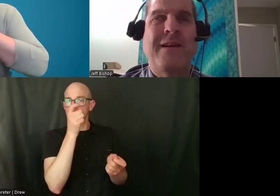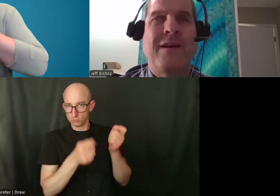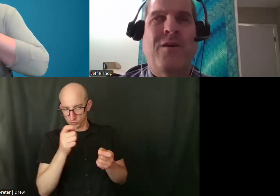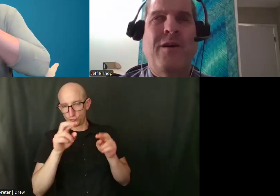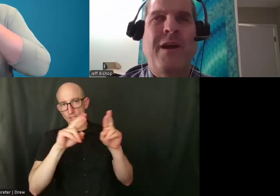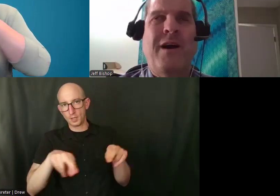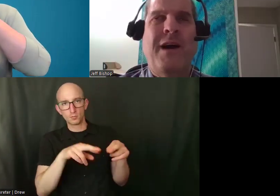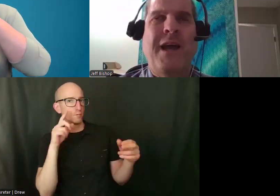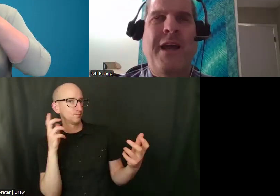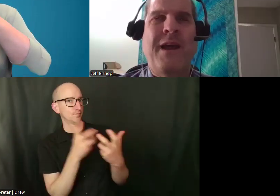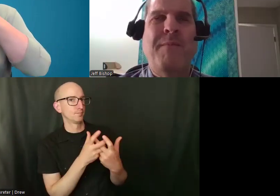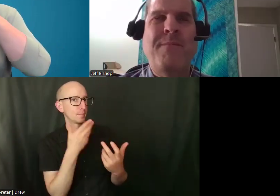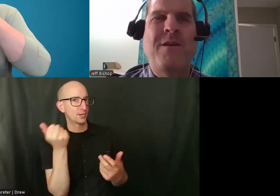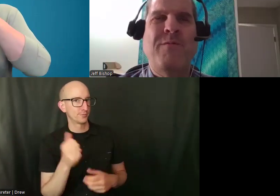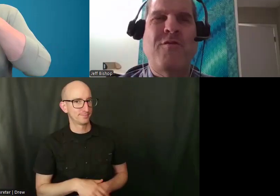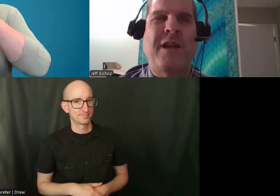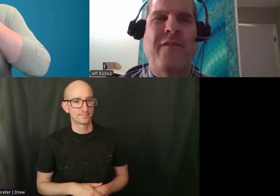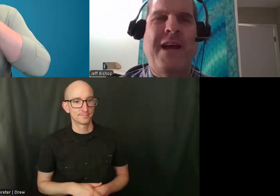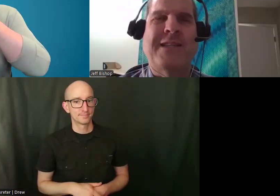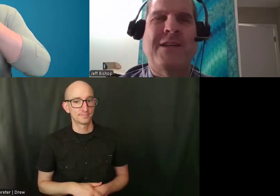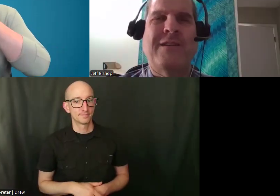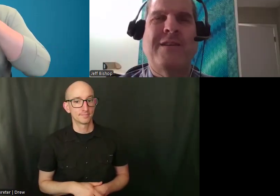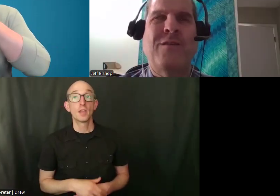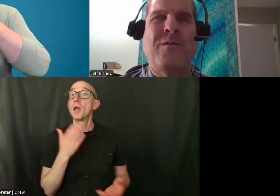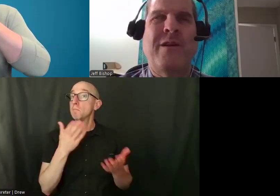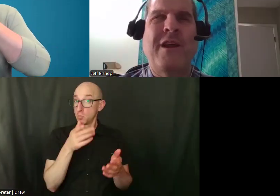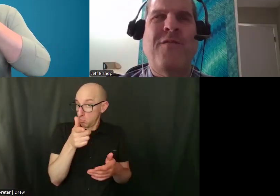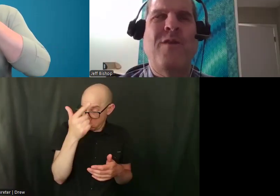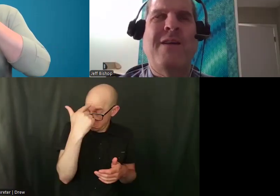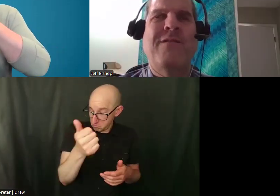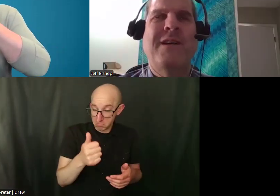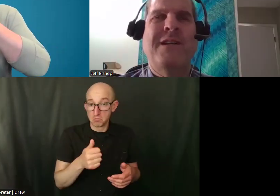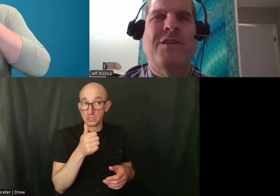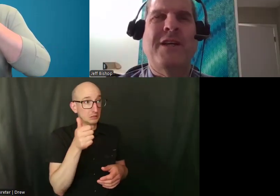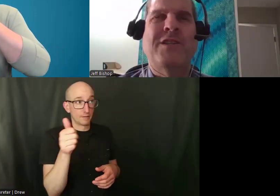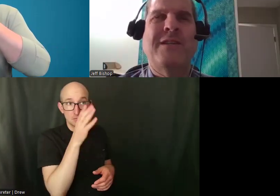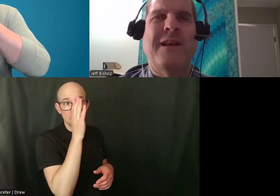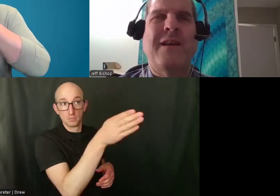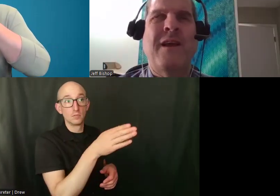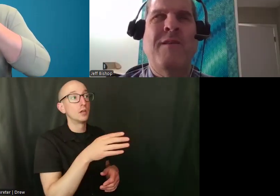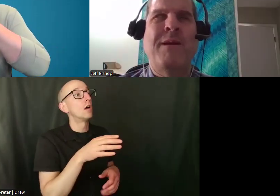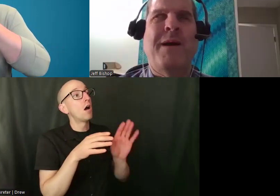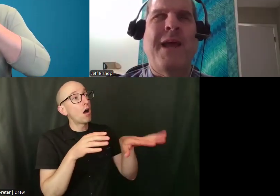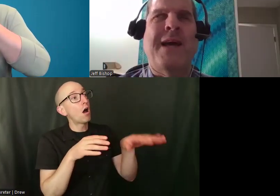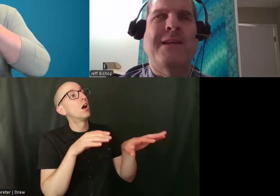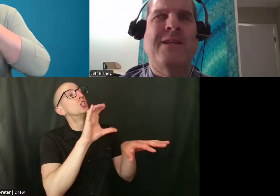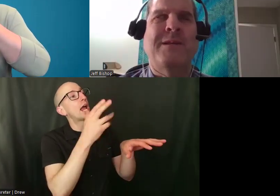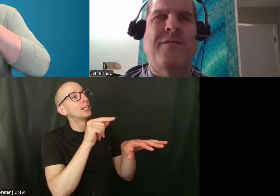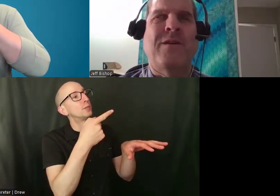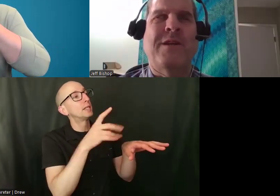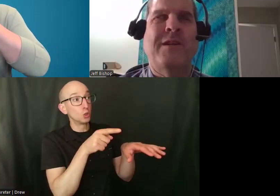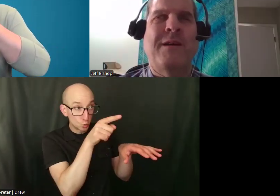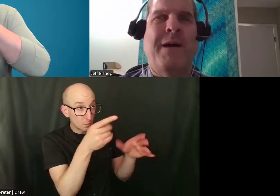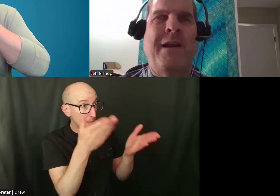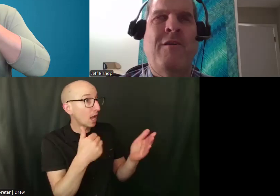resume. And maybe you could even ask it to if you have suggestions, help me by asking